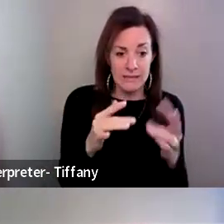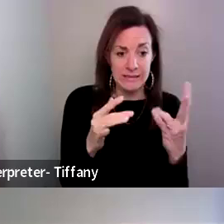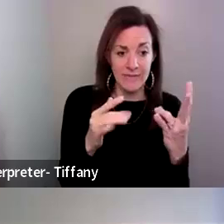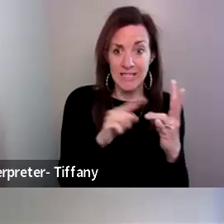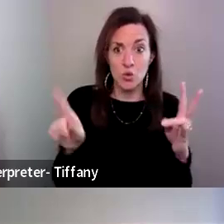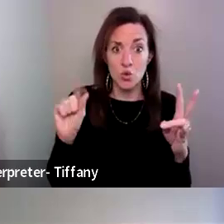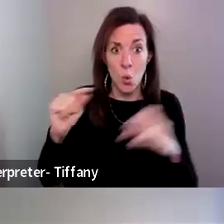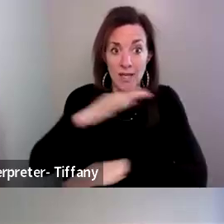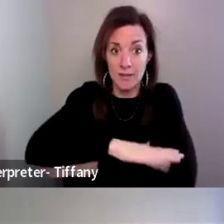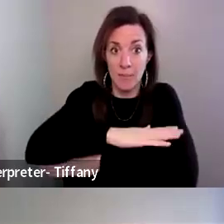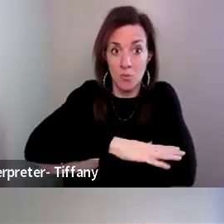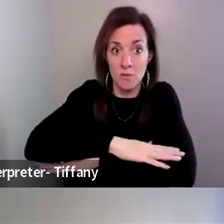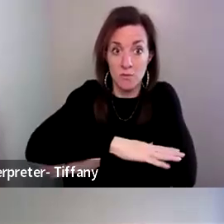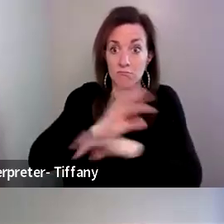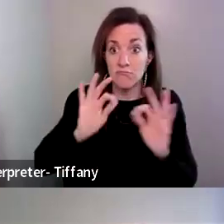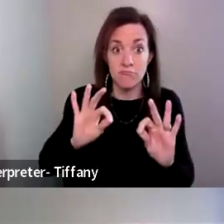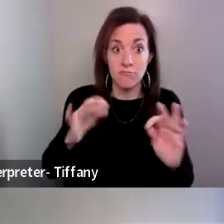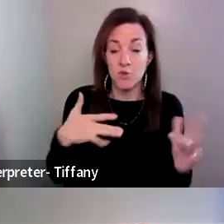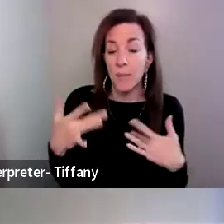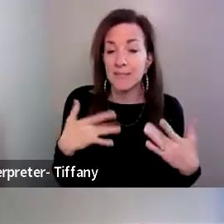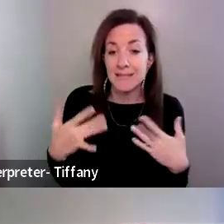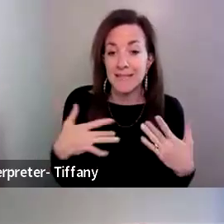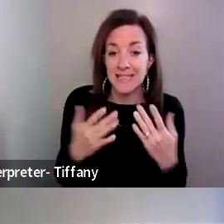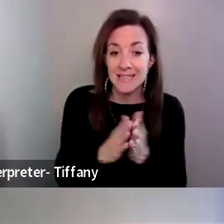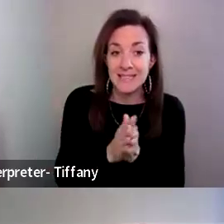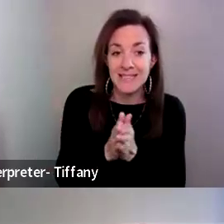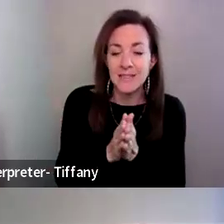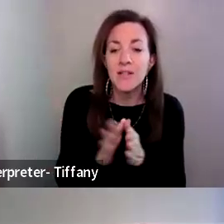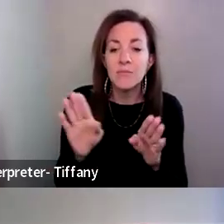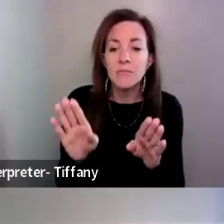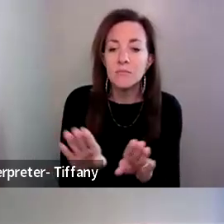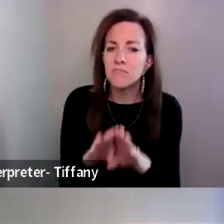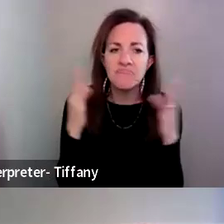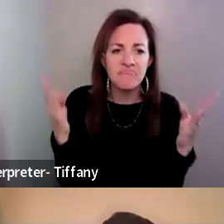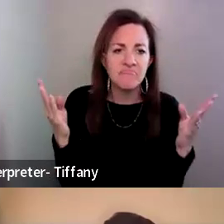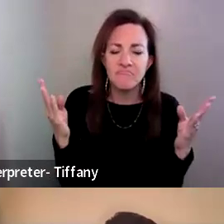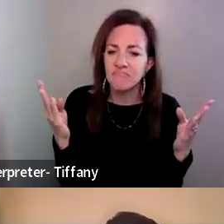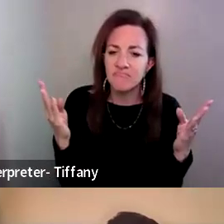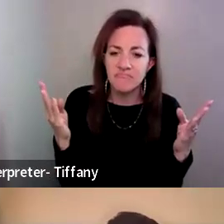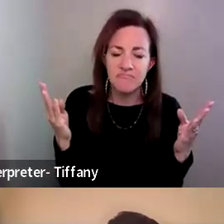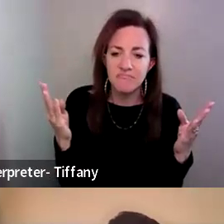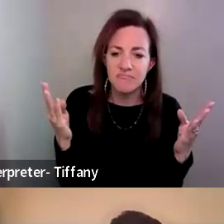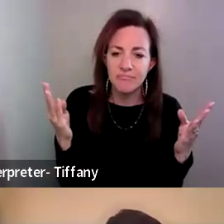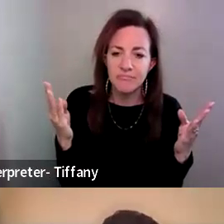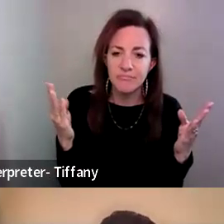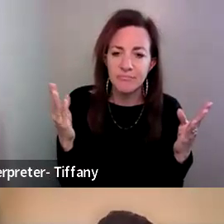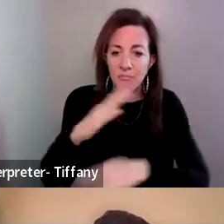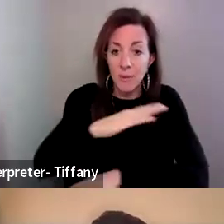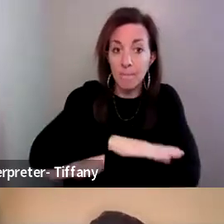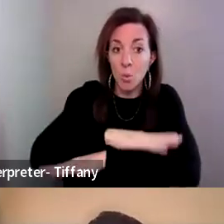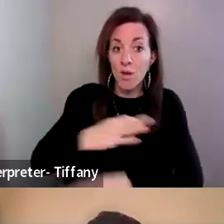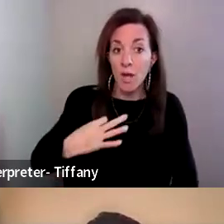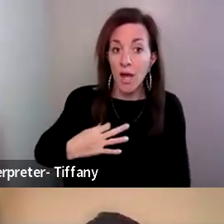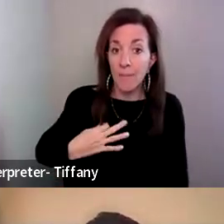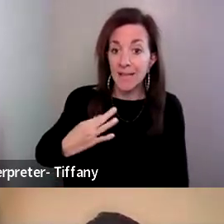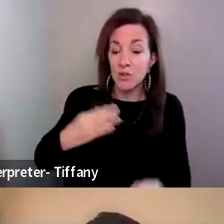20. So I'm really excited about that. We are opening it up. Our booth